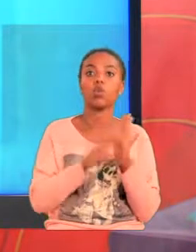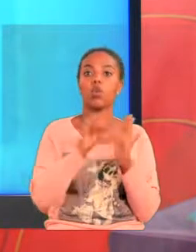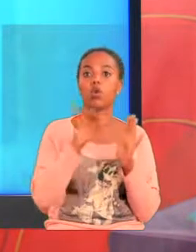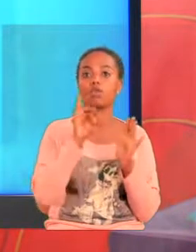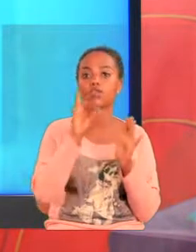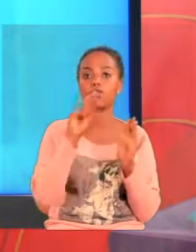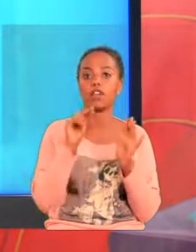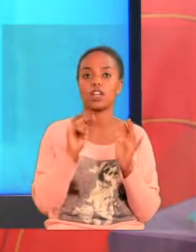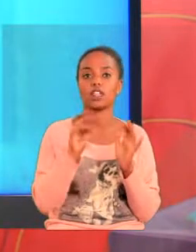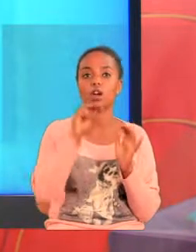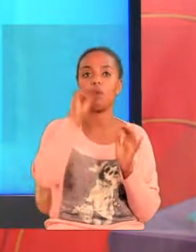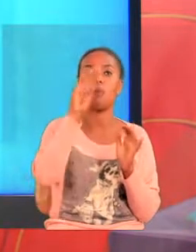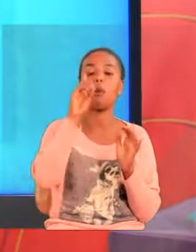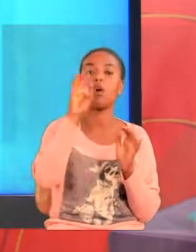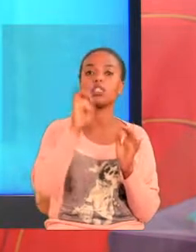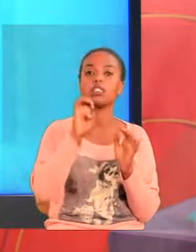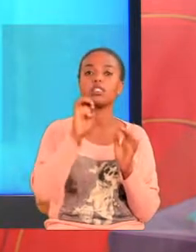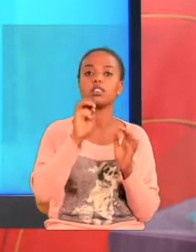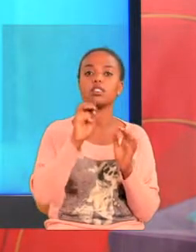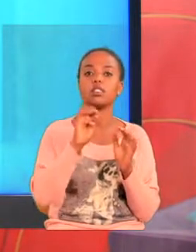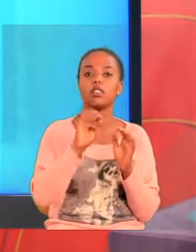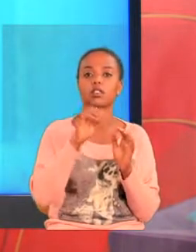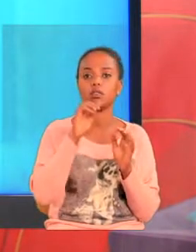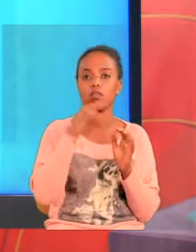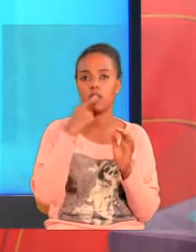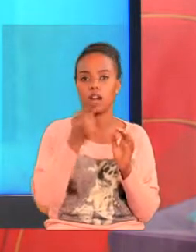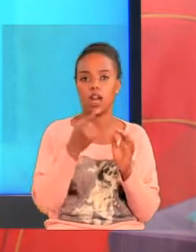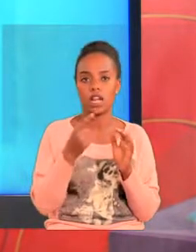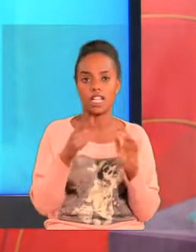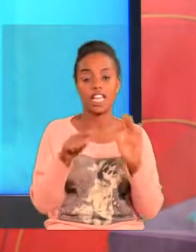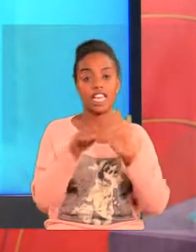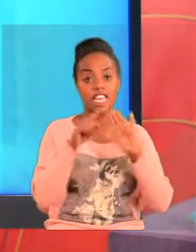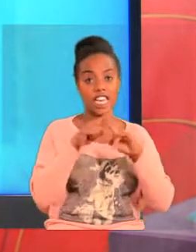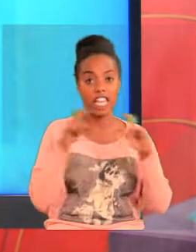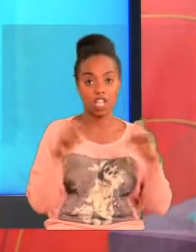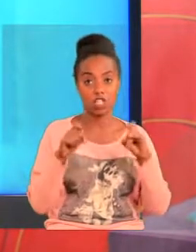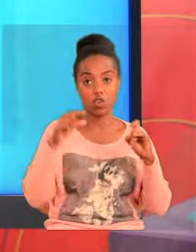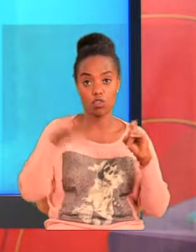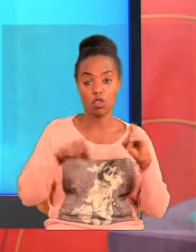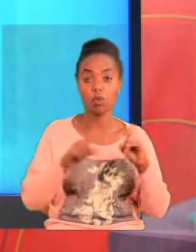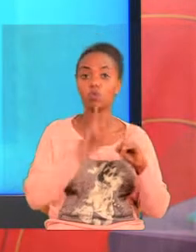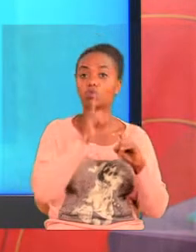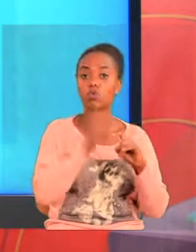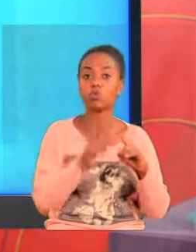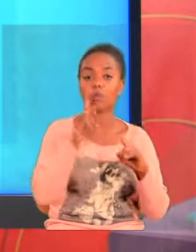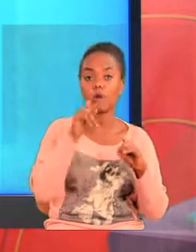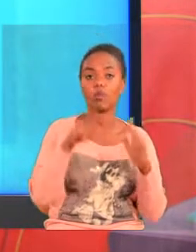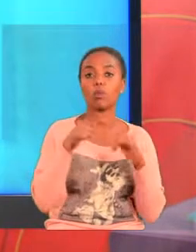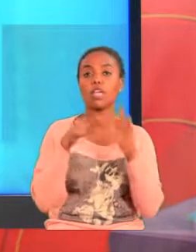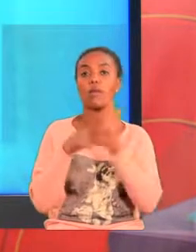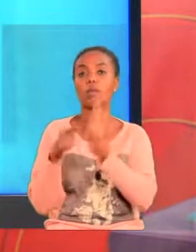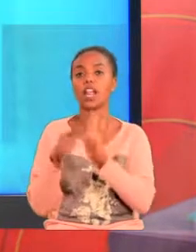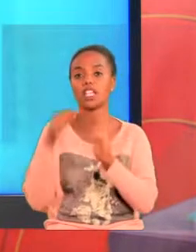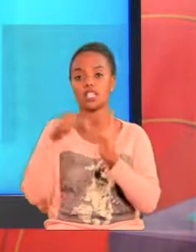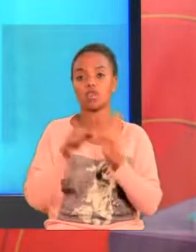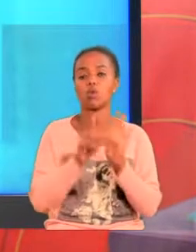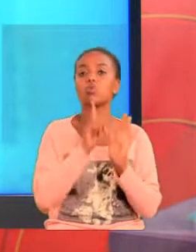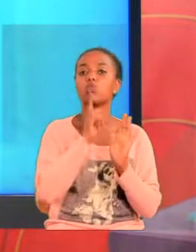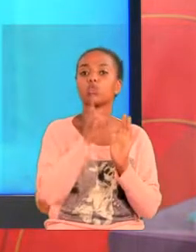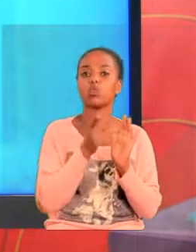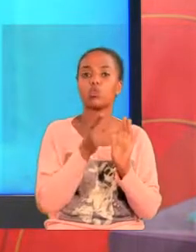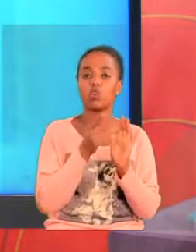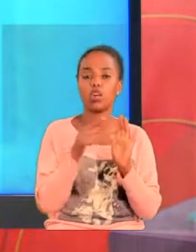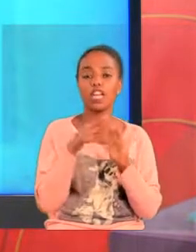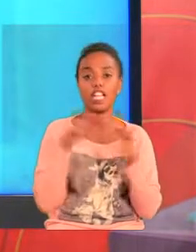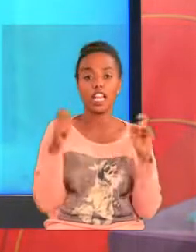modus ponens. Here, negation of Q, true, P implies Q is true, these are premises. So